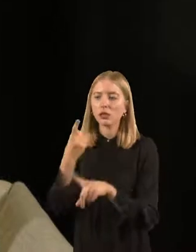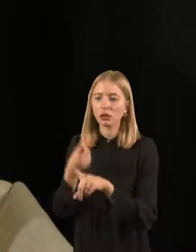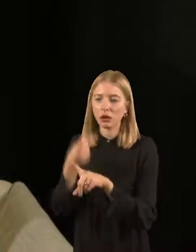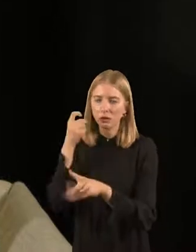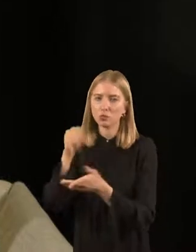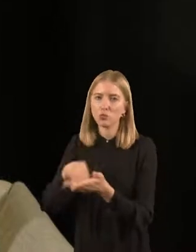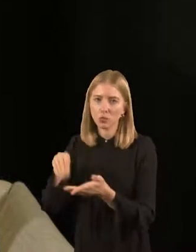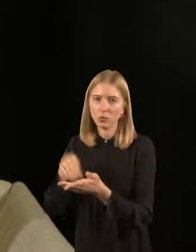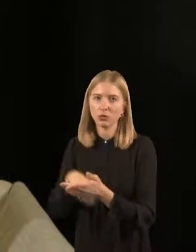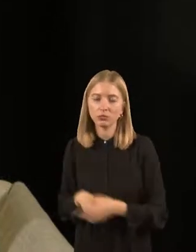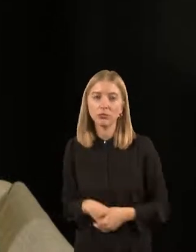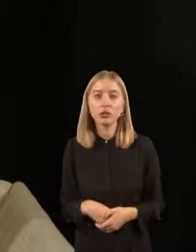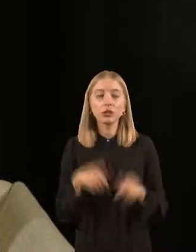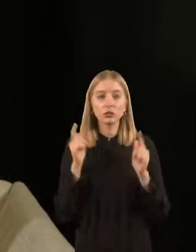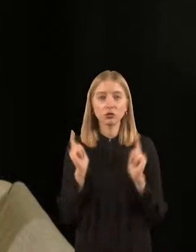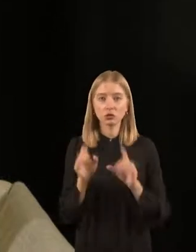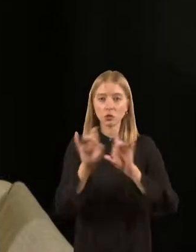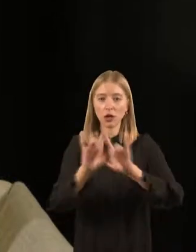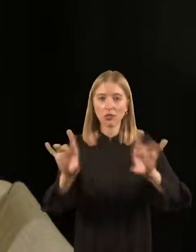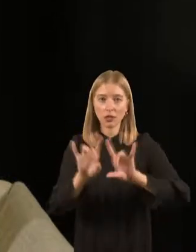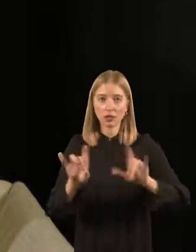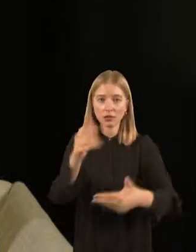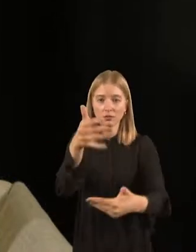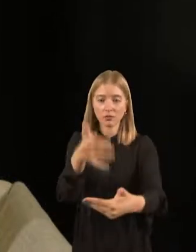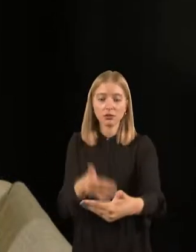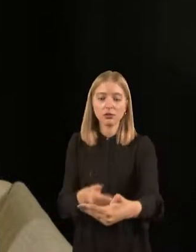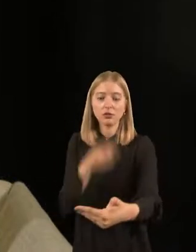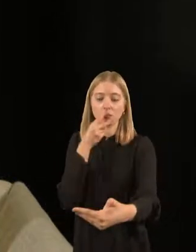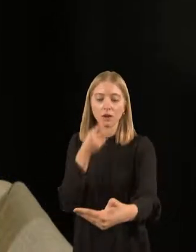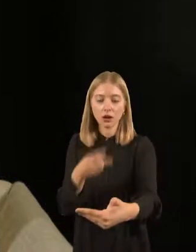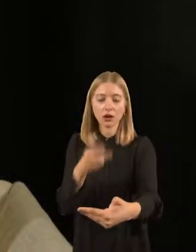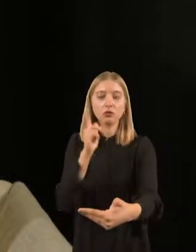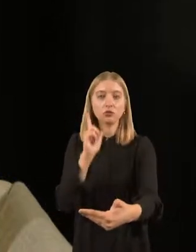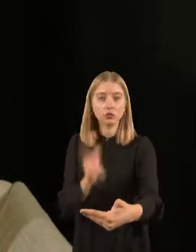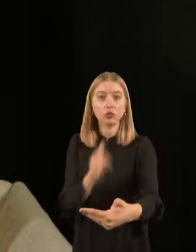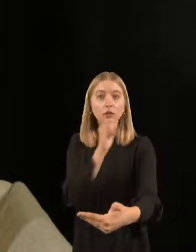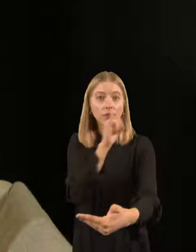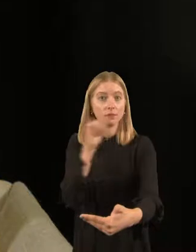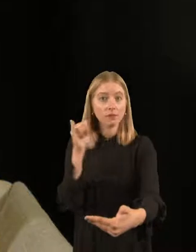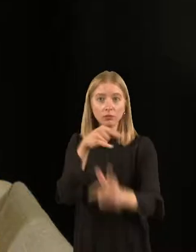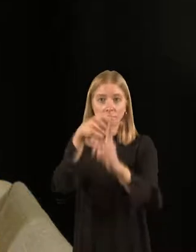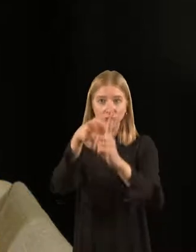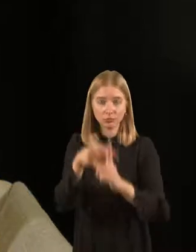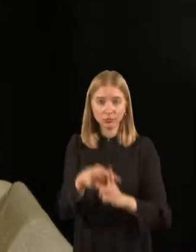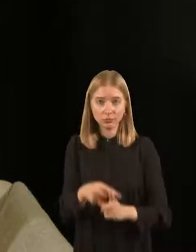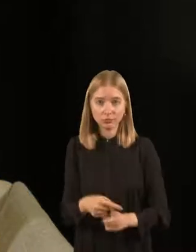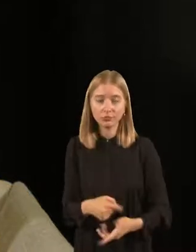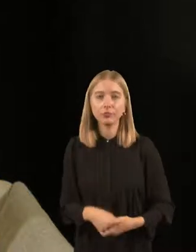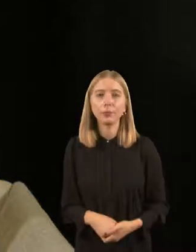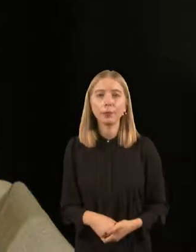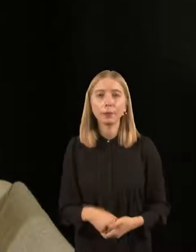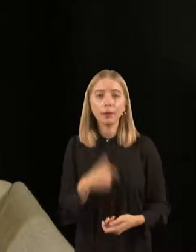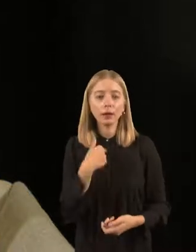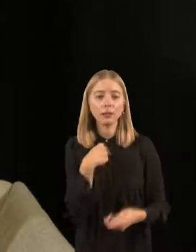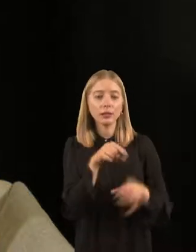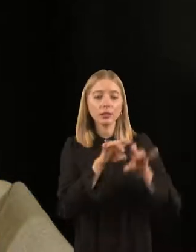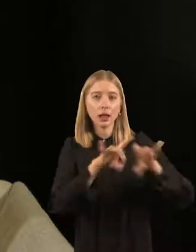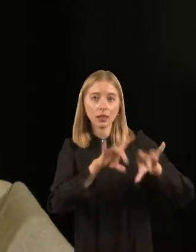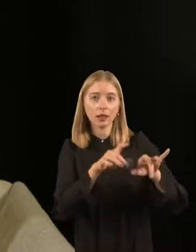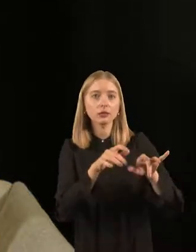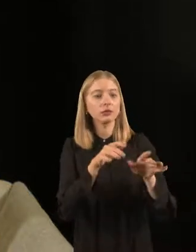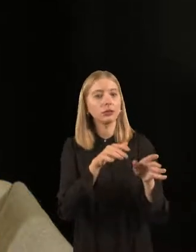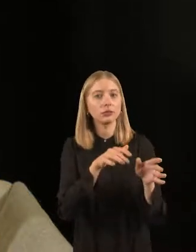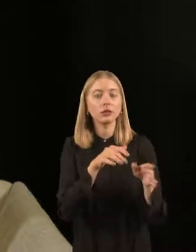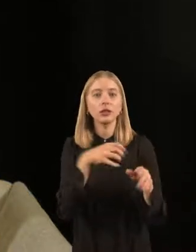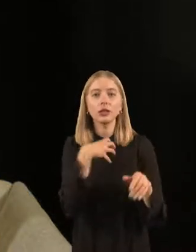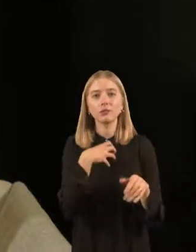sector towards the Green Deal. But the review itself, I think, it is a